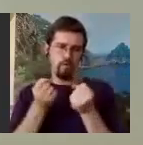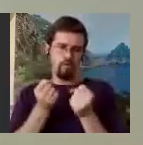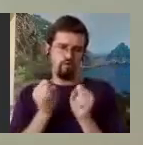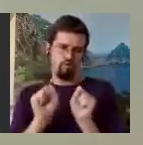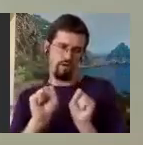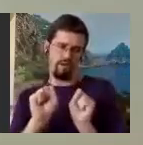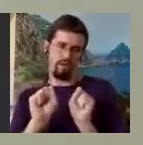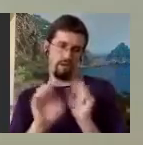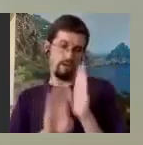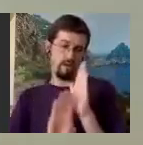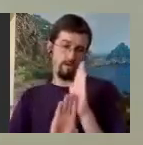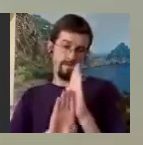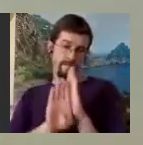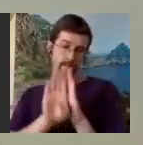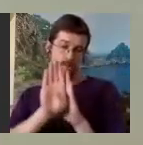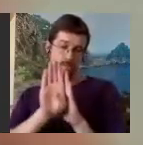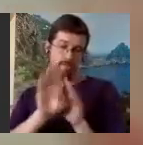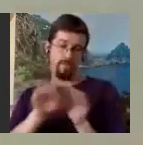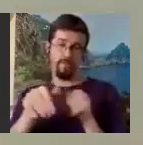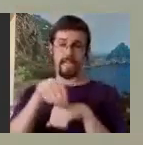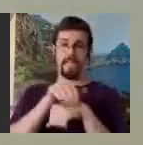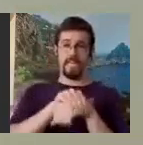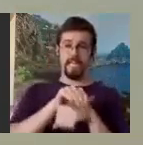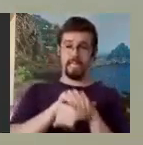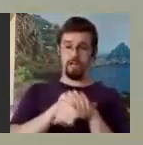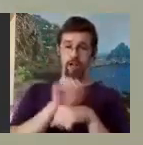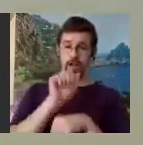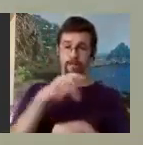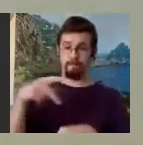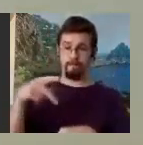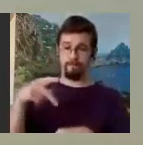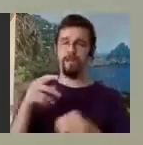That is a very good question. I